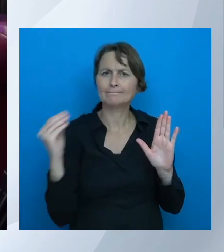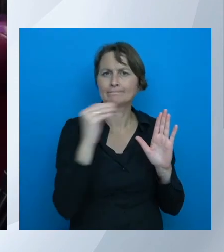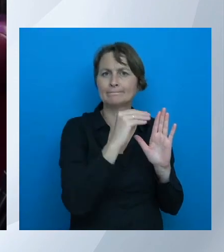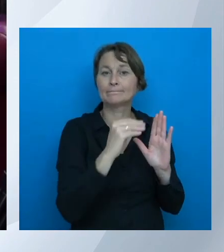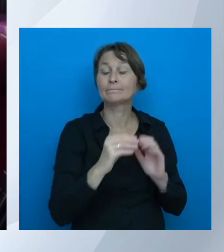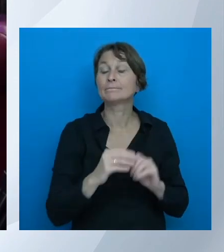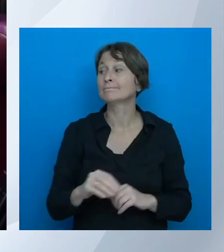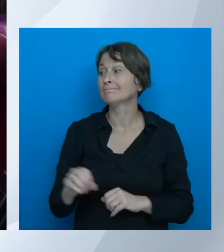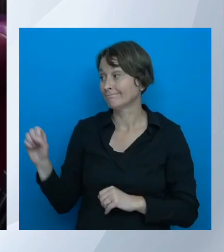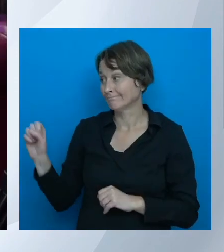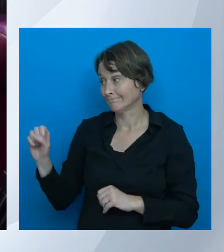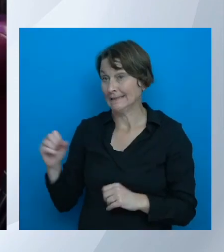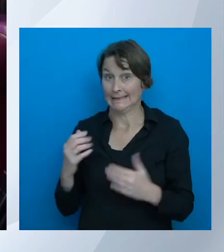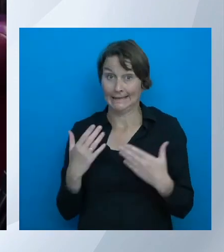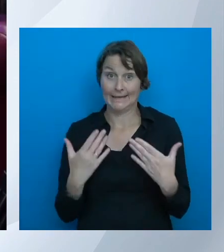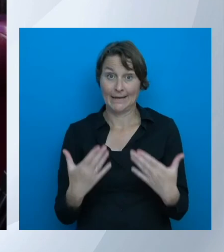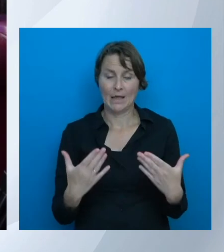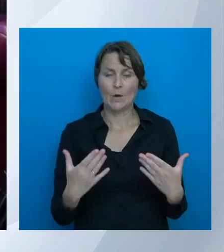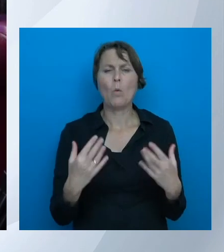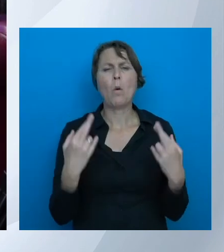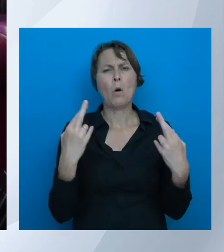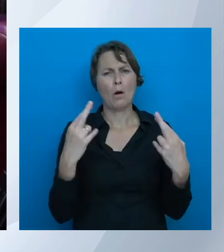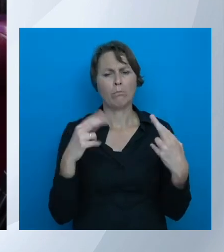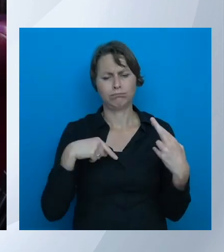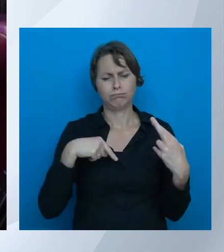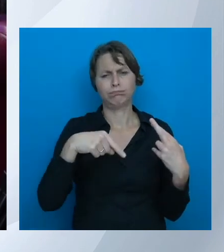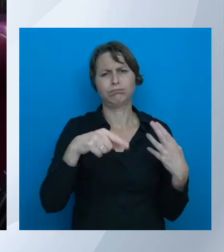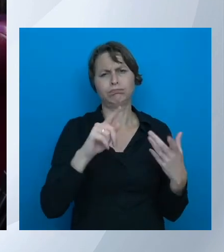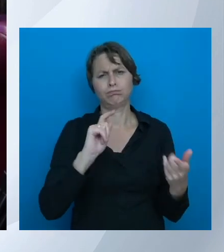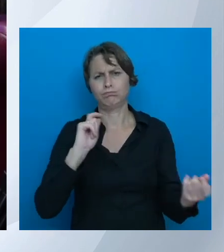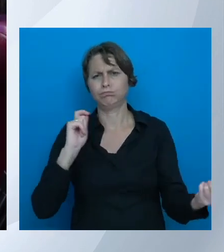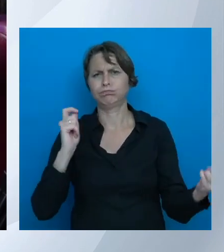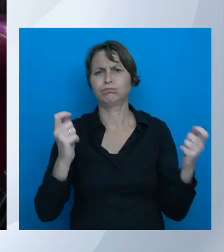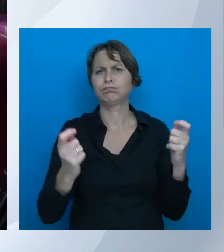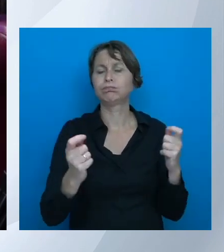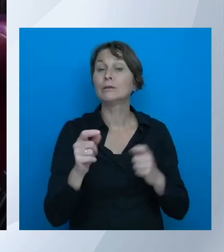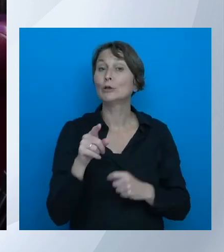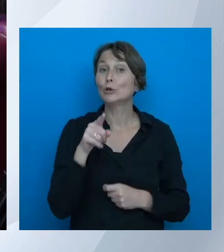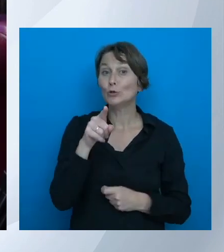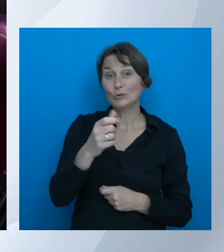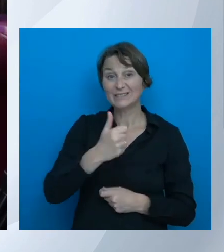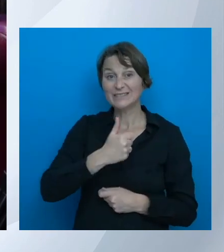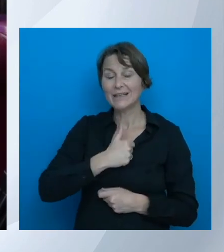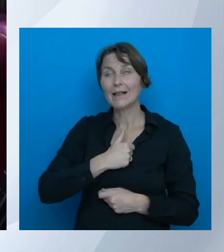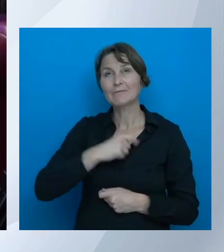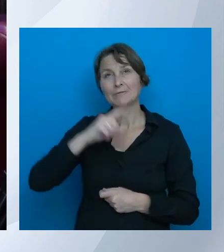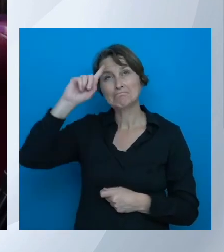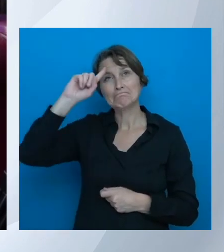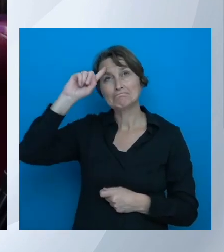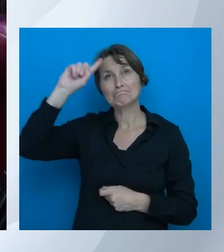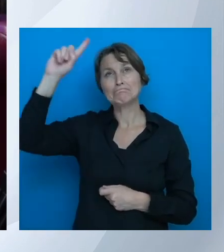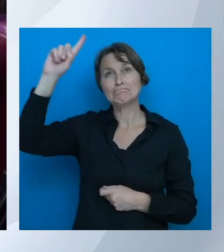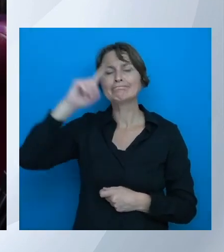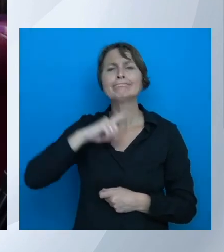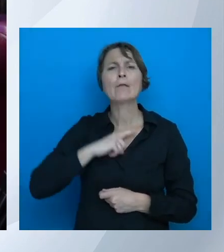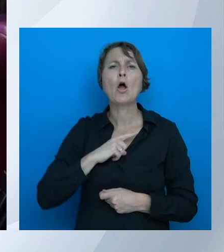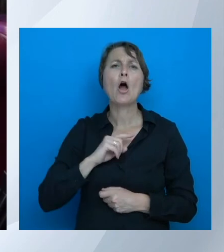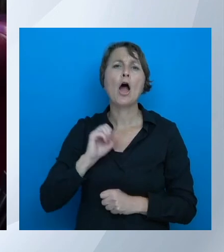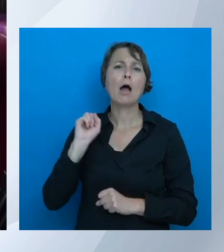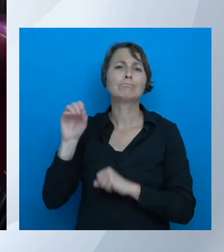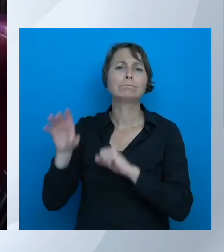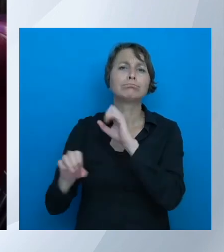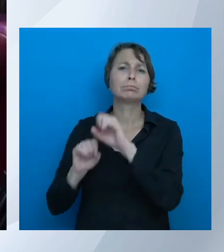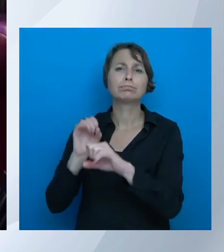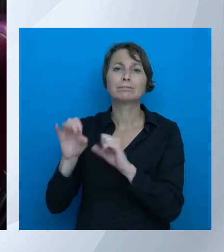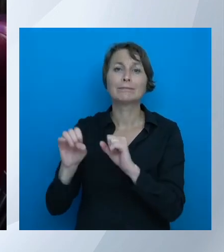and I hope that will change. You cannot apply your own stuff in Azure